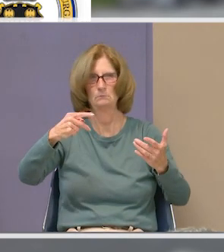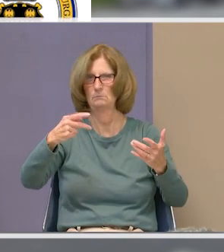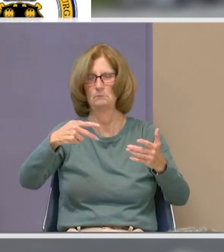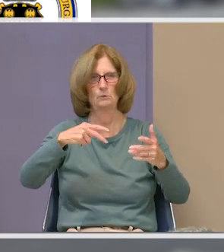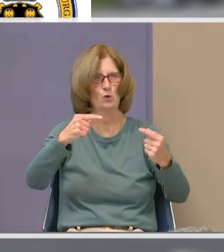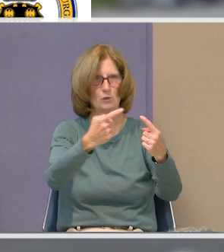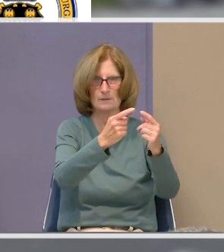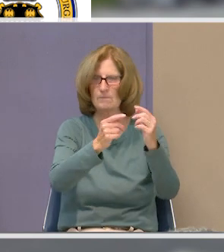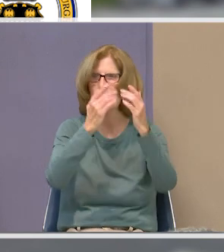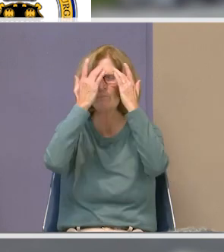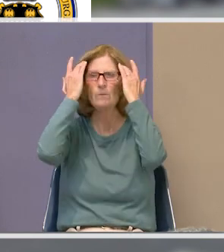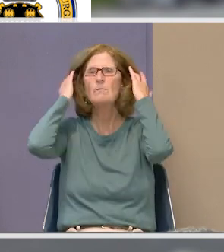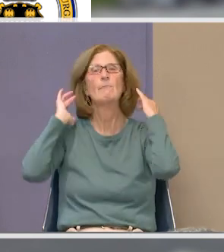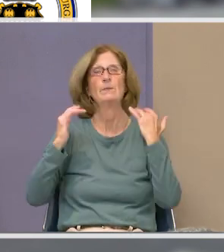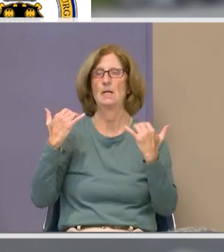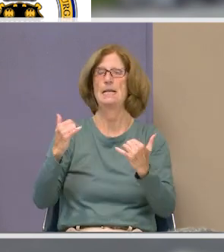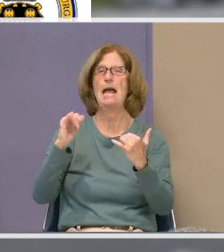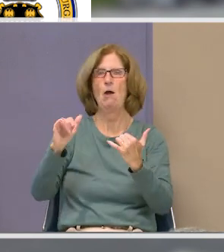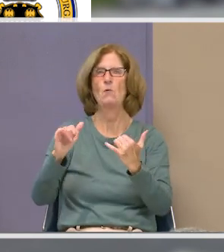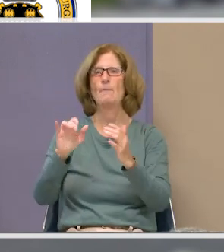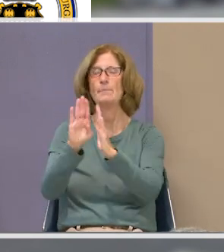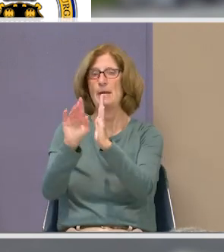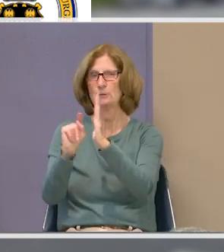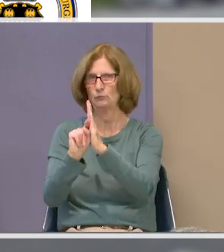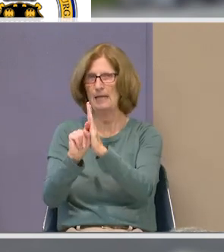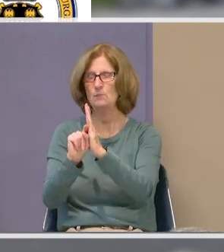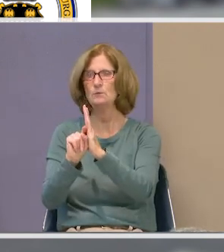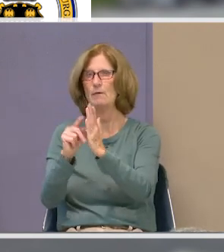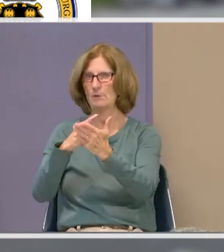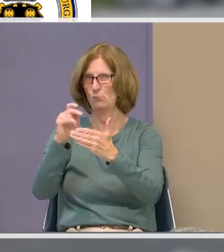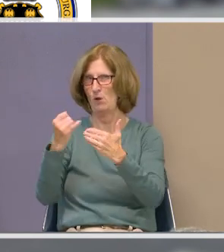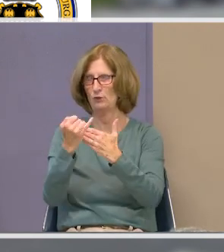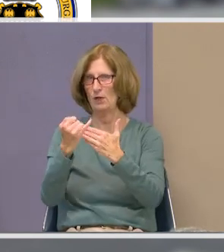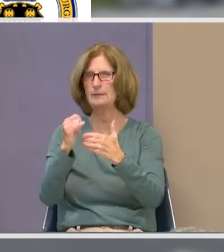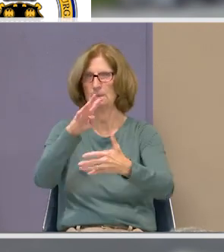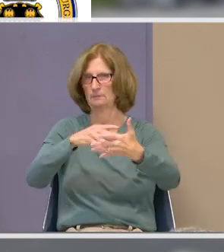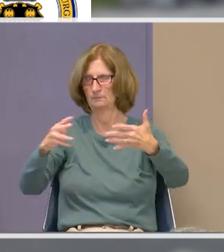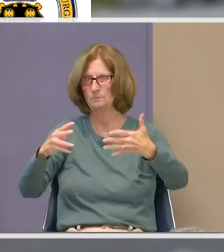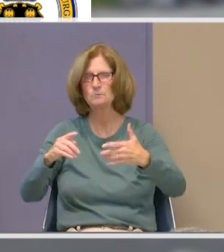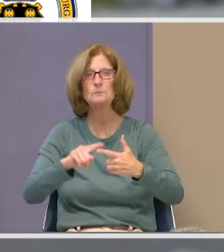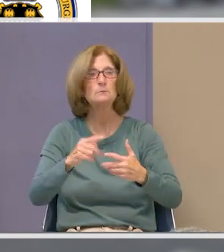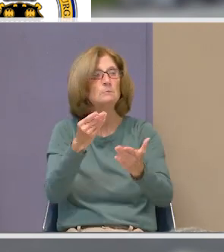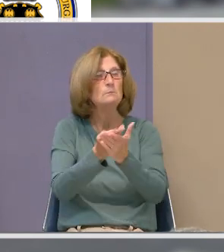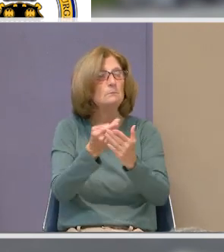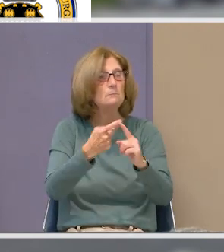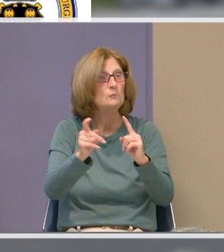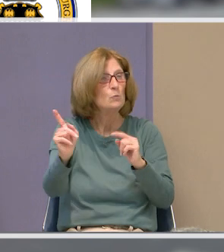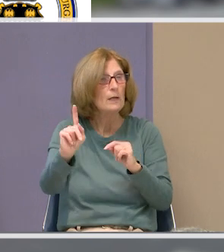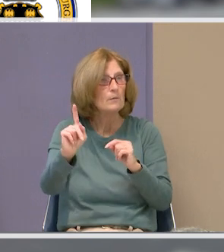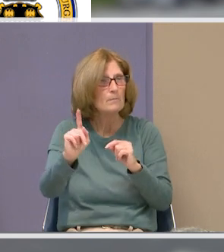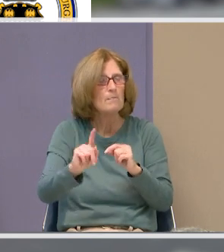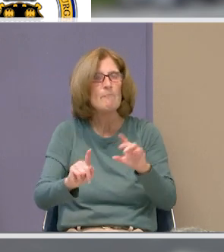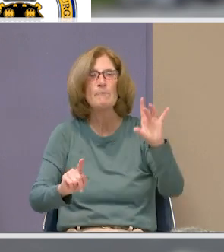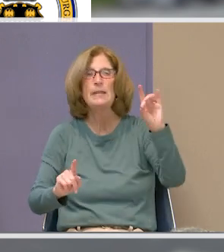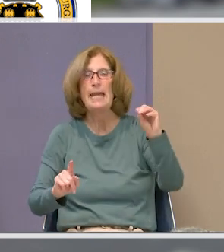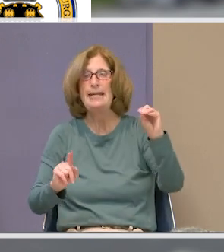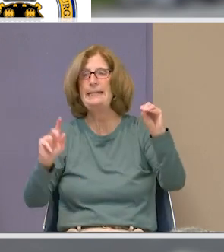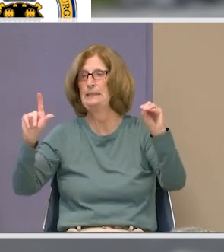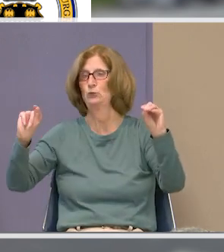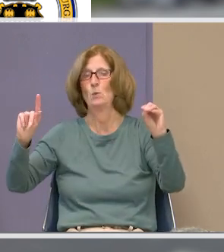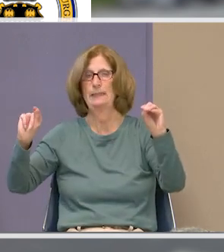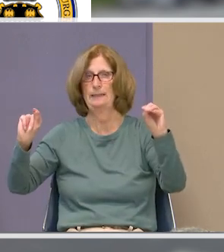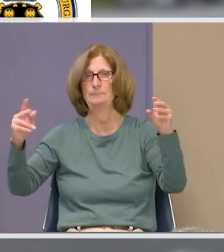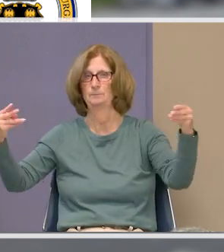Next, I'm going to talk a little bit about the background and schedule of this project. So the funding for this project is an 80-20 split between